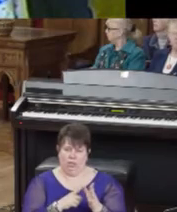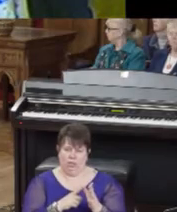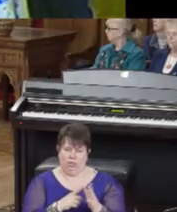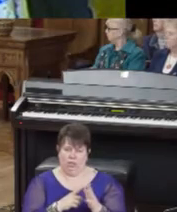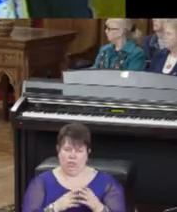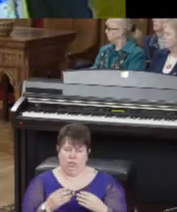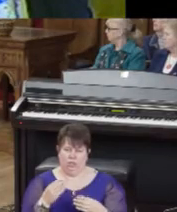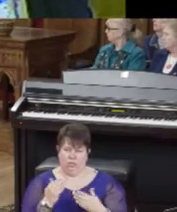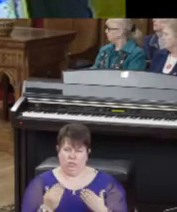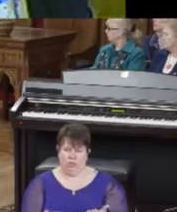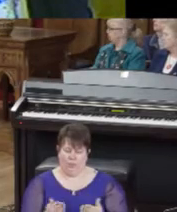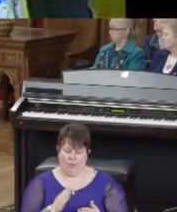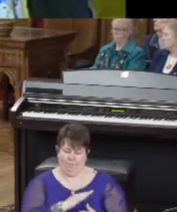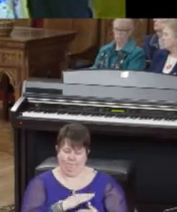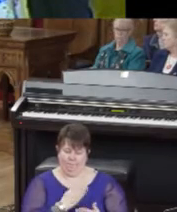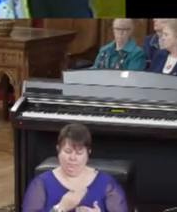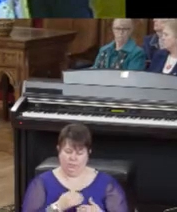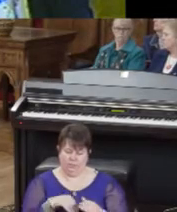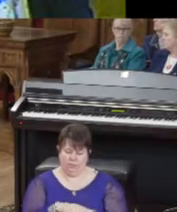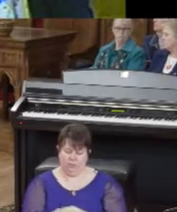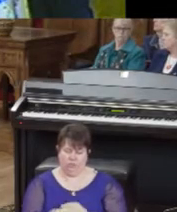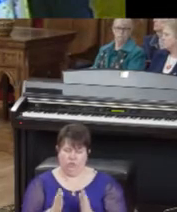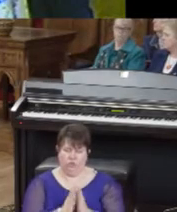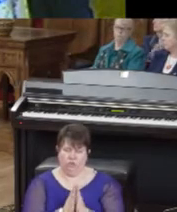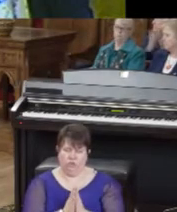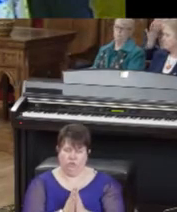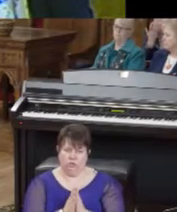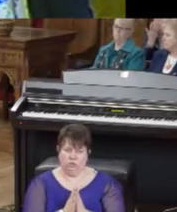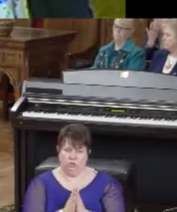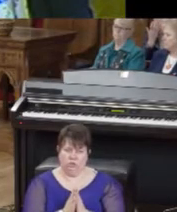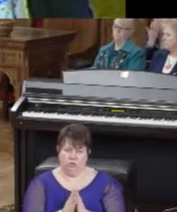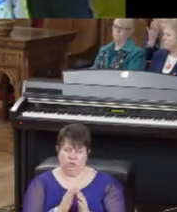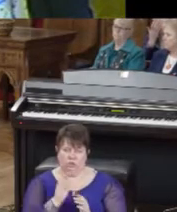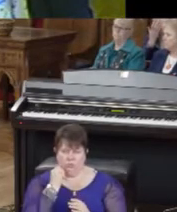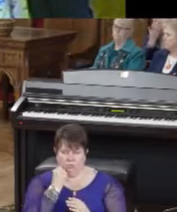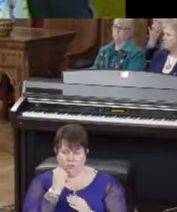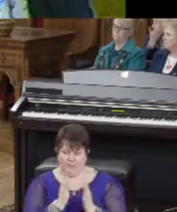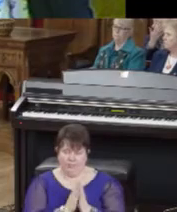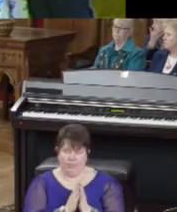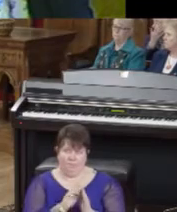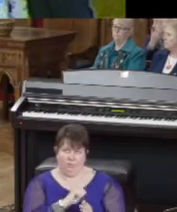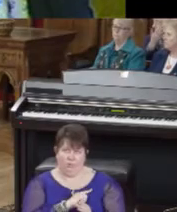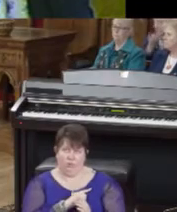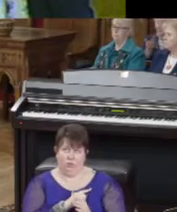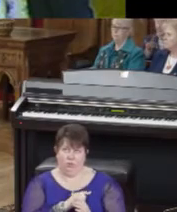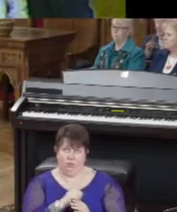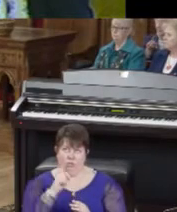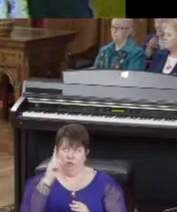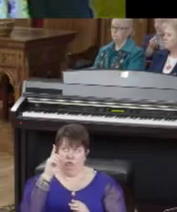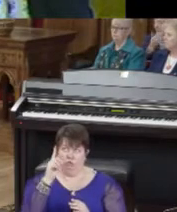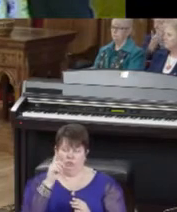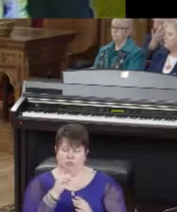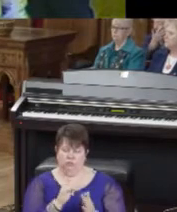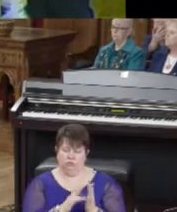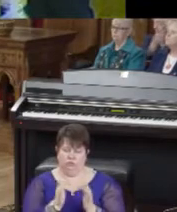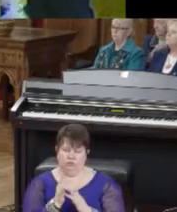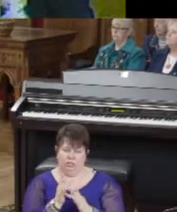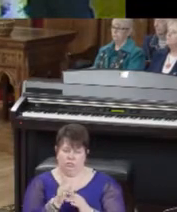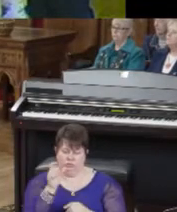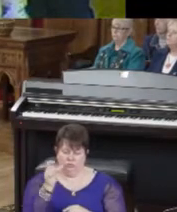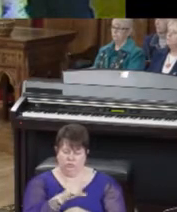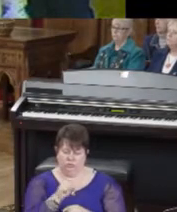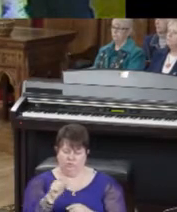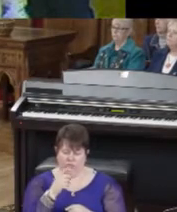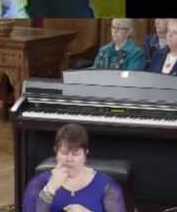the One Holy Catholic and Apostolic Church. They're engaged to confess the faith of Christ crucified and risen, to be his